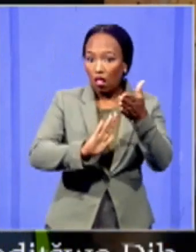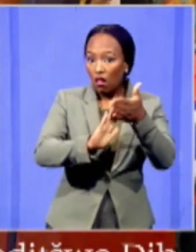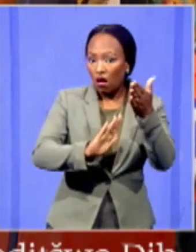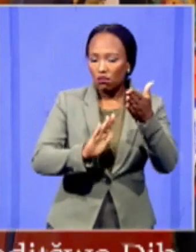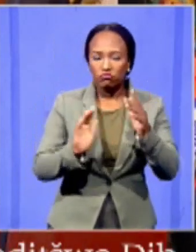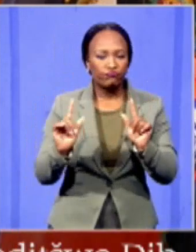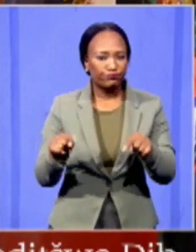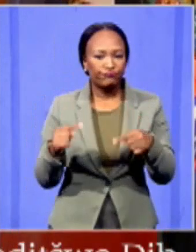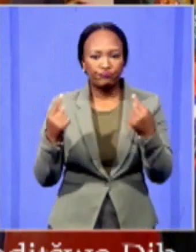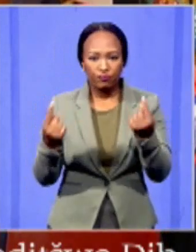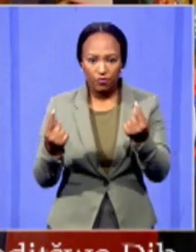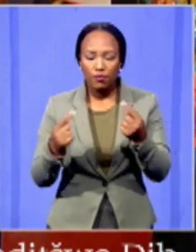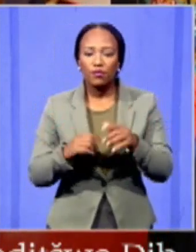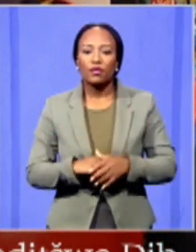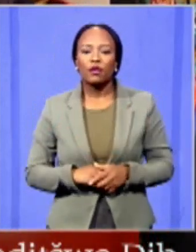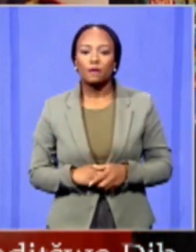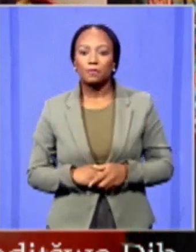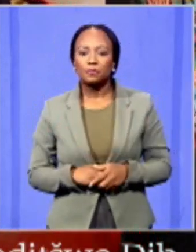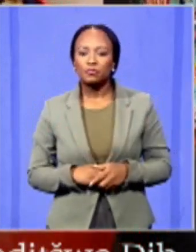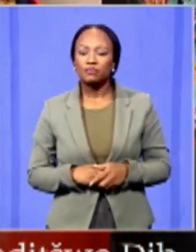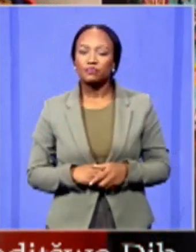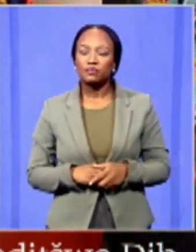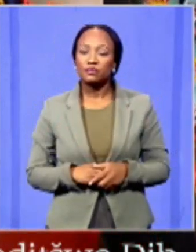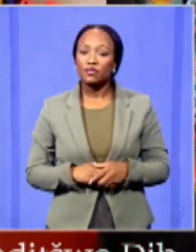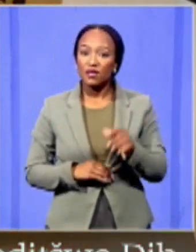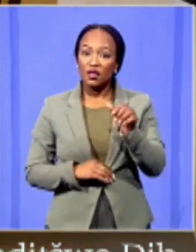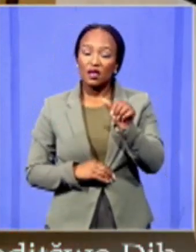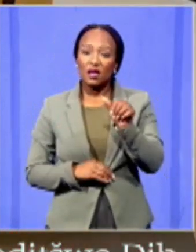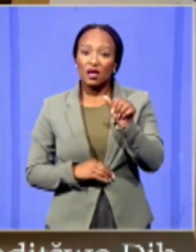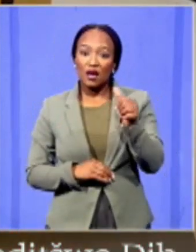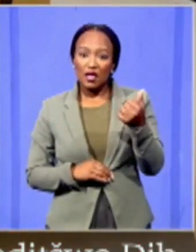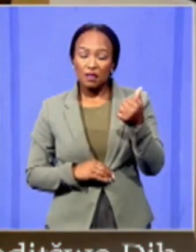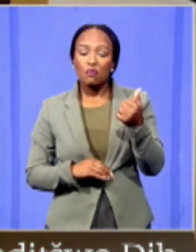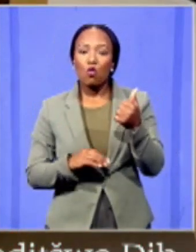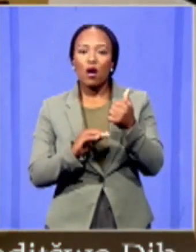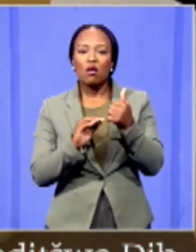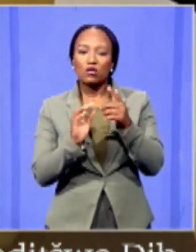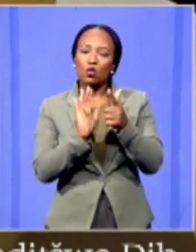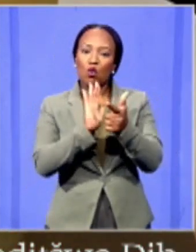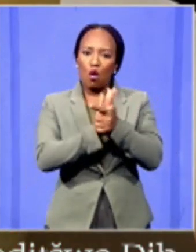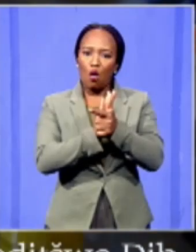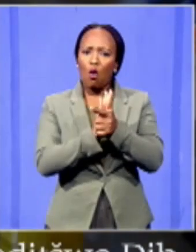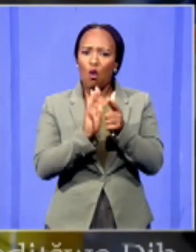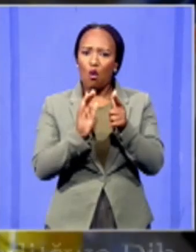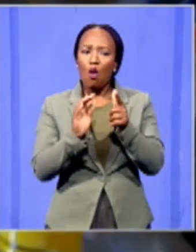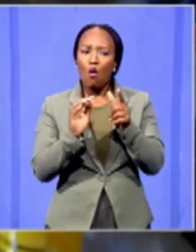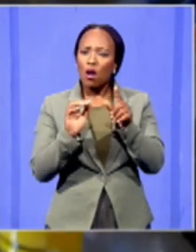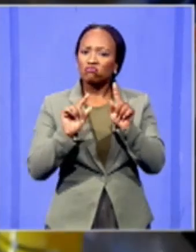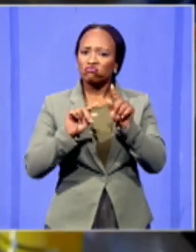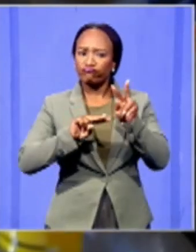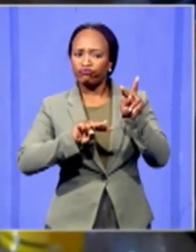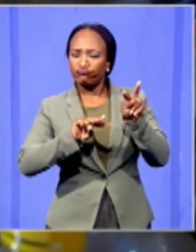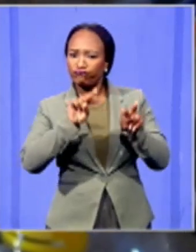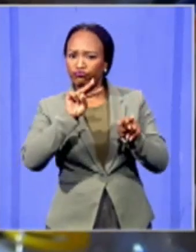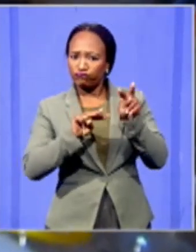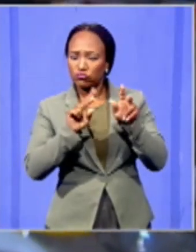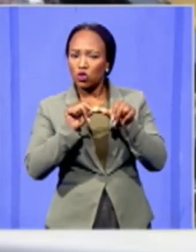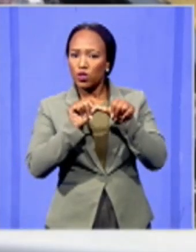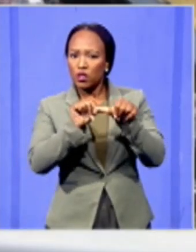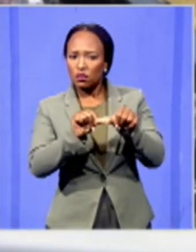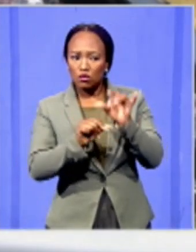le bjalo bahlankedi ba tša tikologo go tee le ba tša phethagatšo ya molao ba tla tšwela pele ka masolo a go lekola